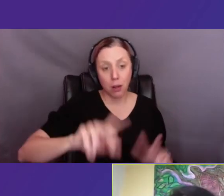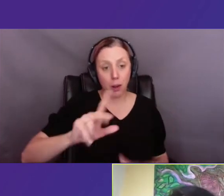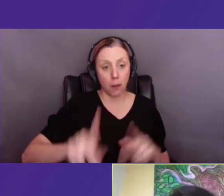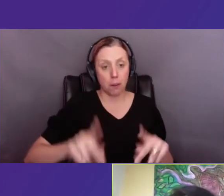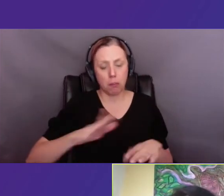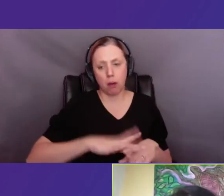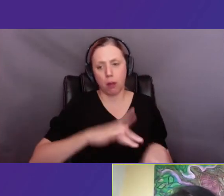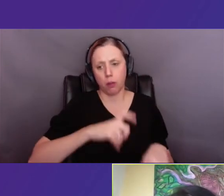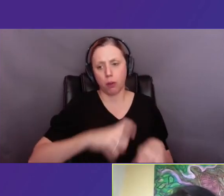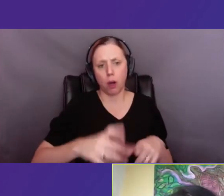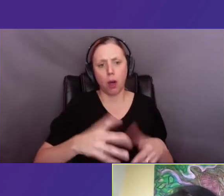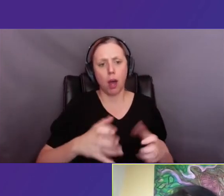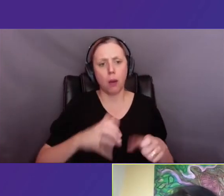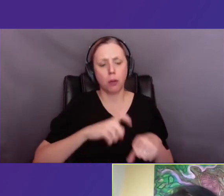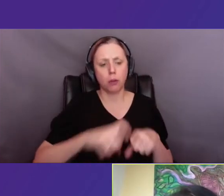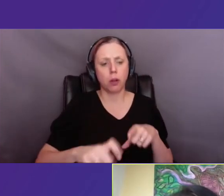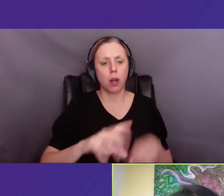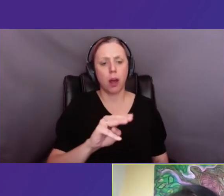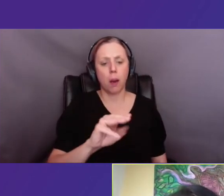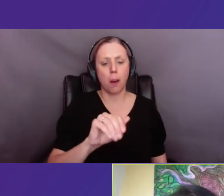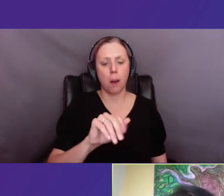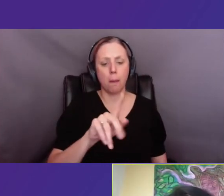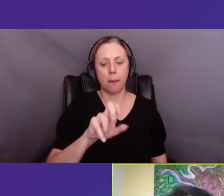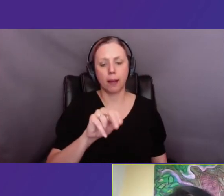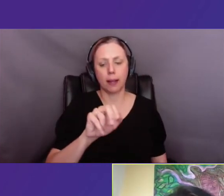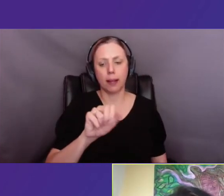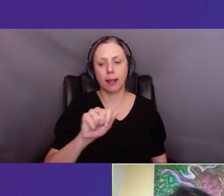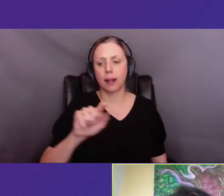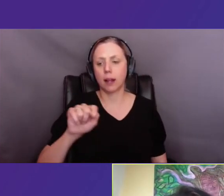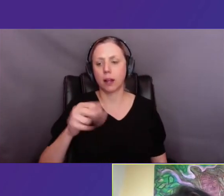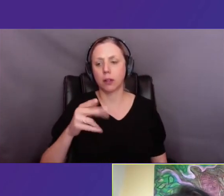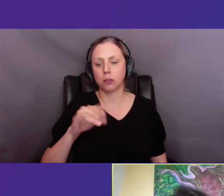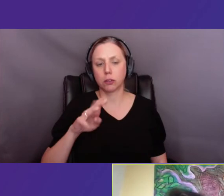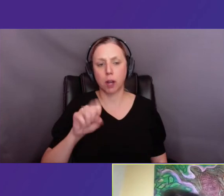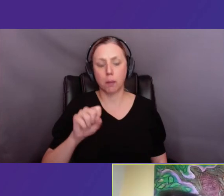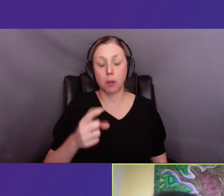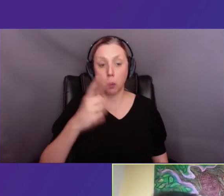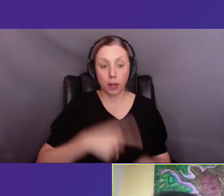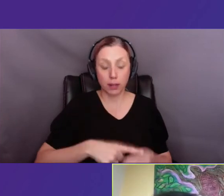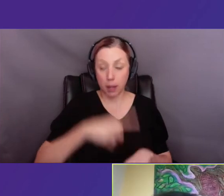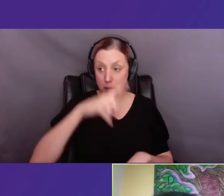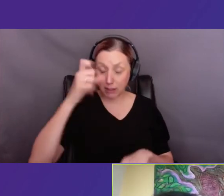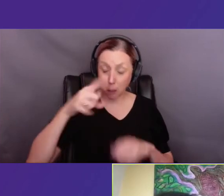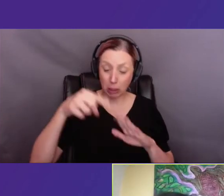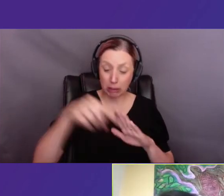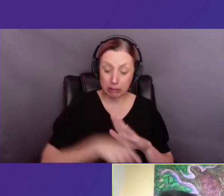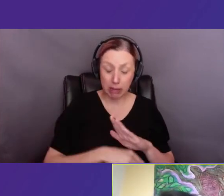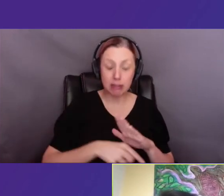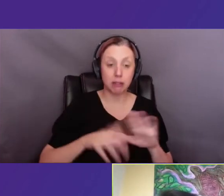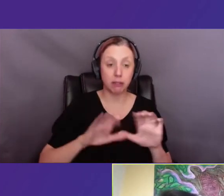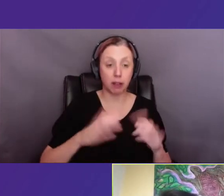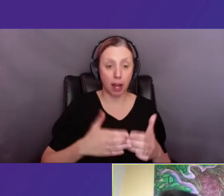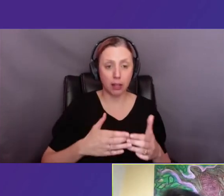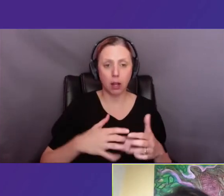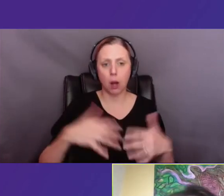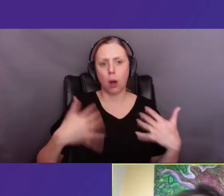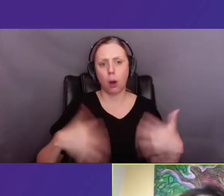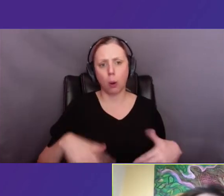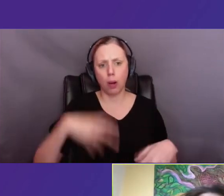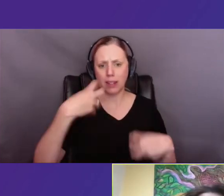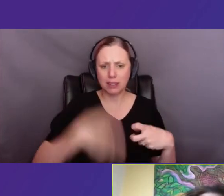want to call out Makeda Thomas, who one time during the summer intensive taught this, such a difficult phrase.